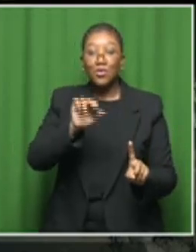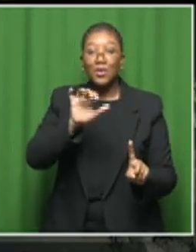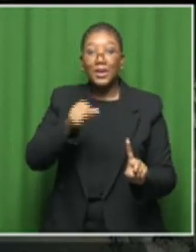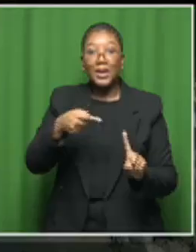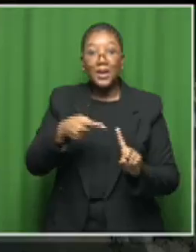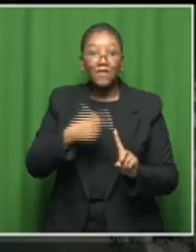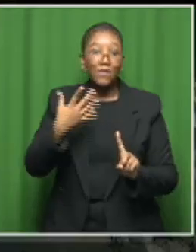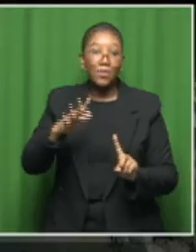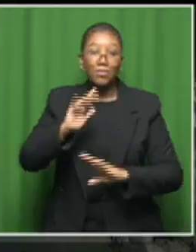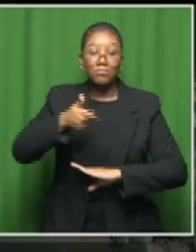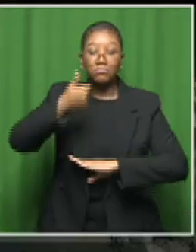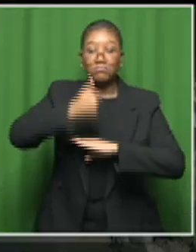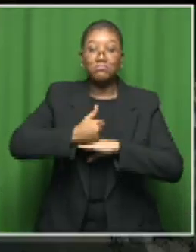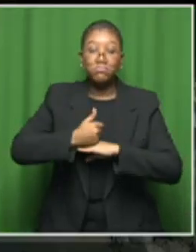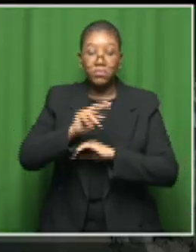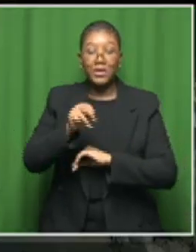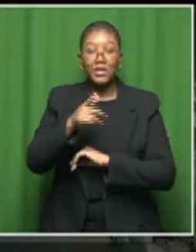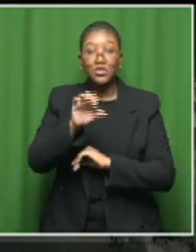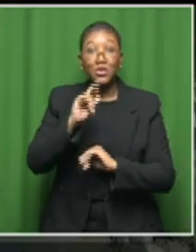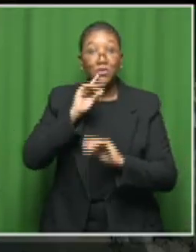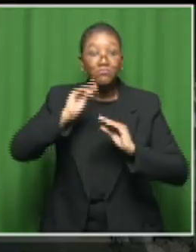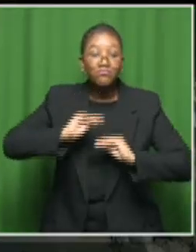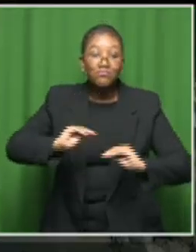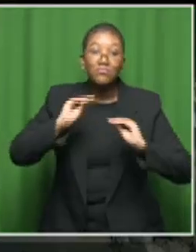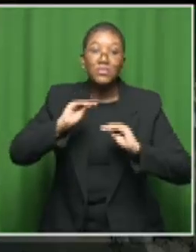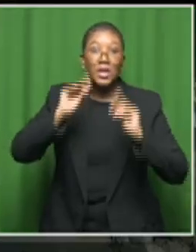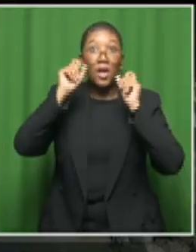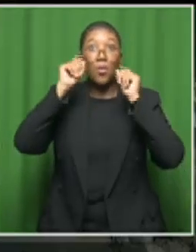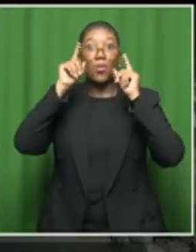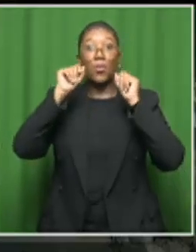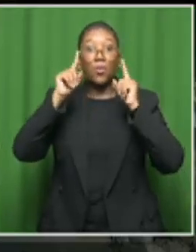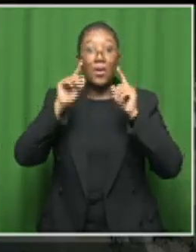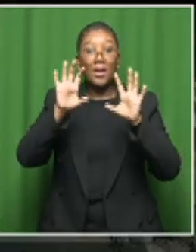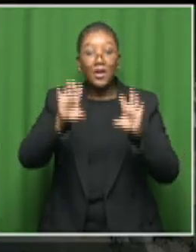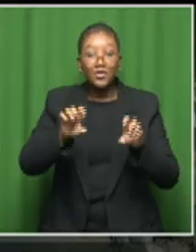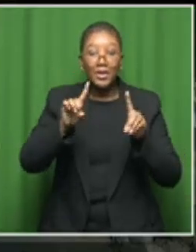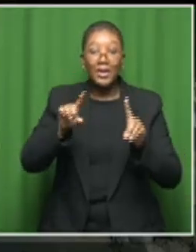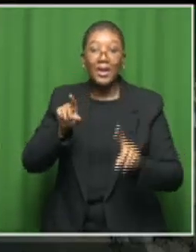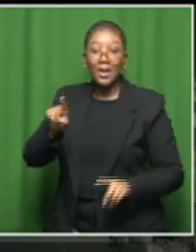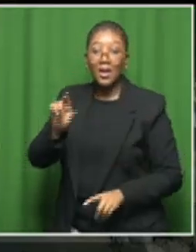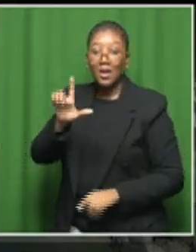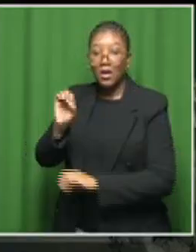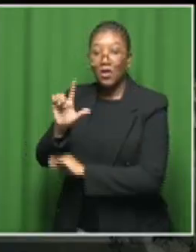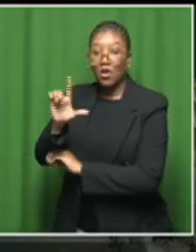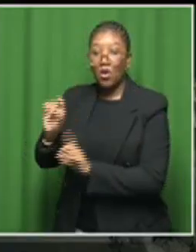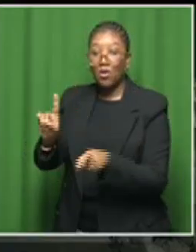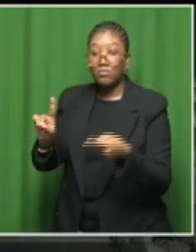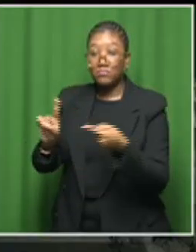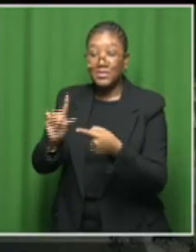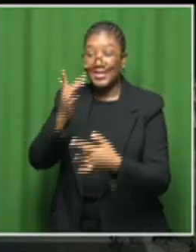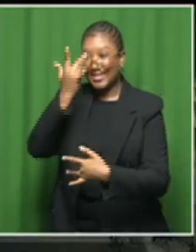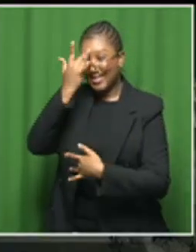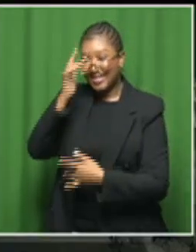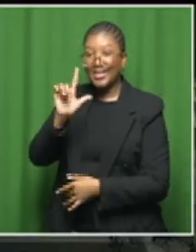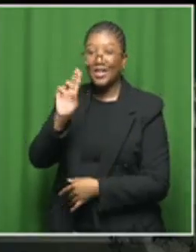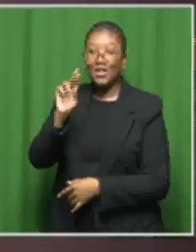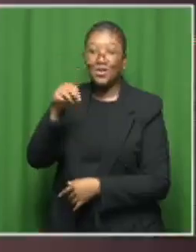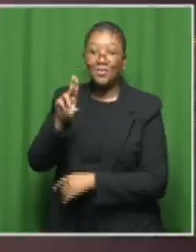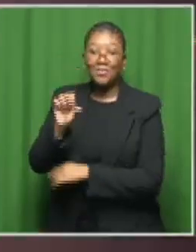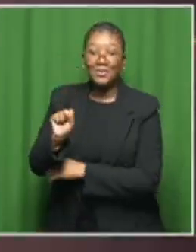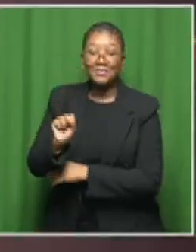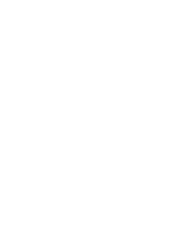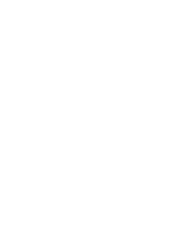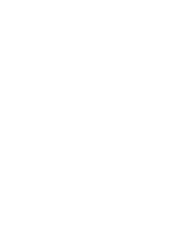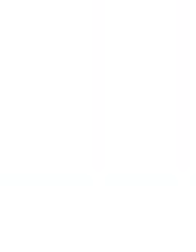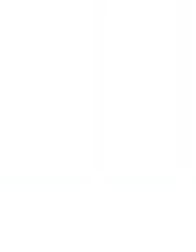advocacy organization to educate people about lupus, and Lolo Lekgoane, who is currently living with lupus. See you after this.